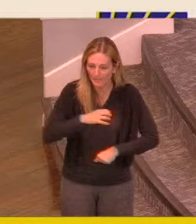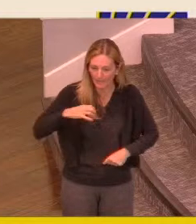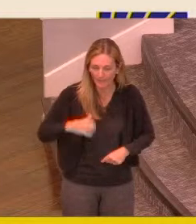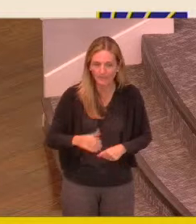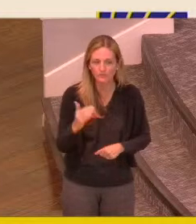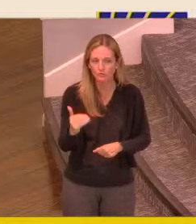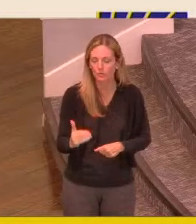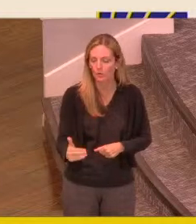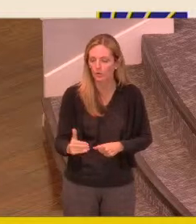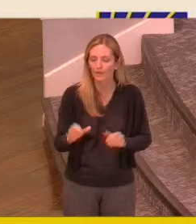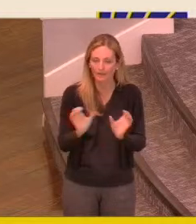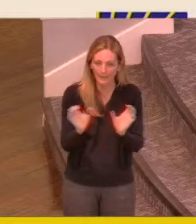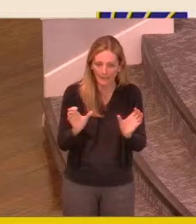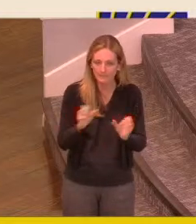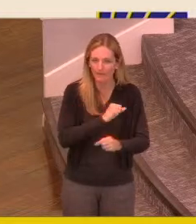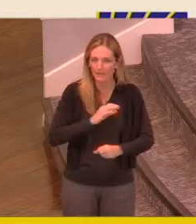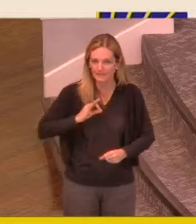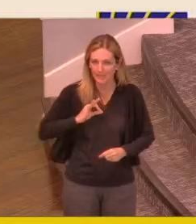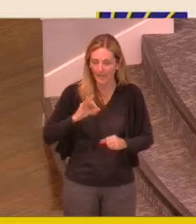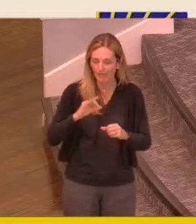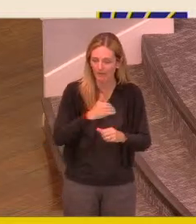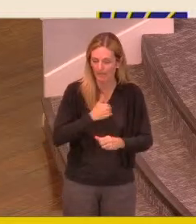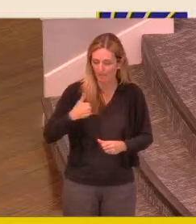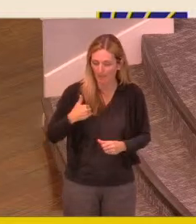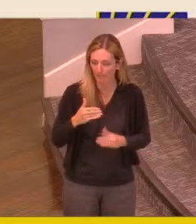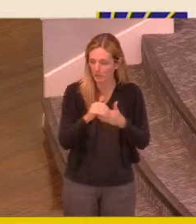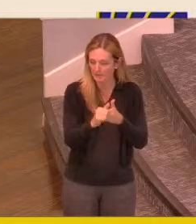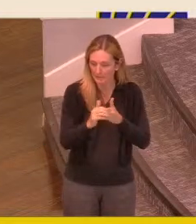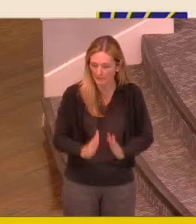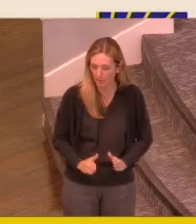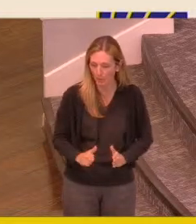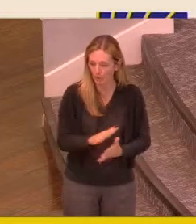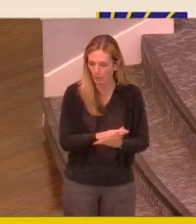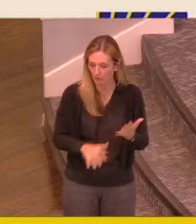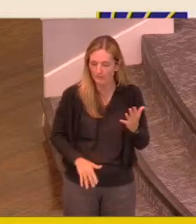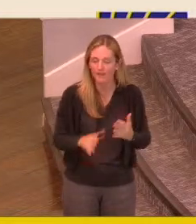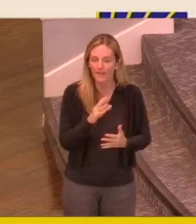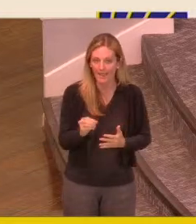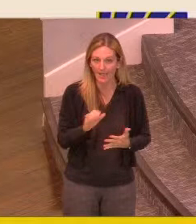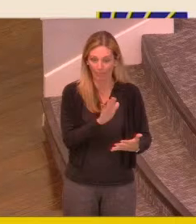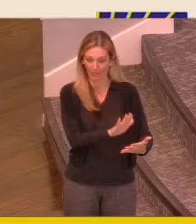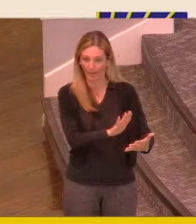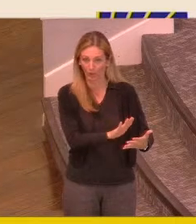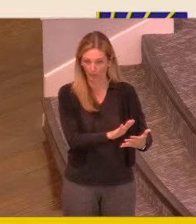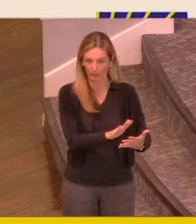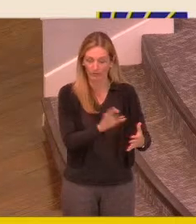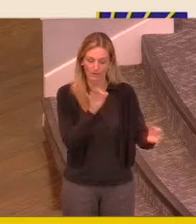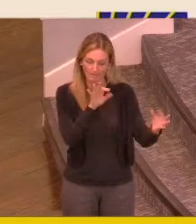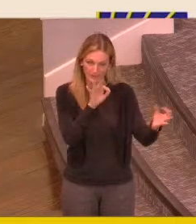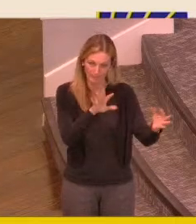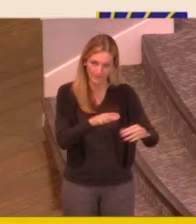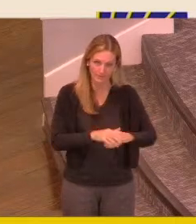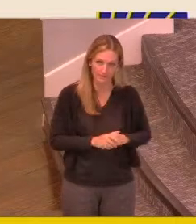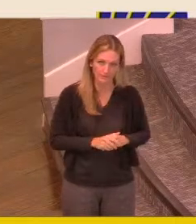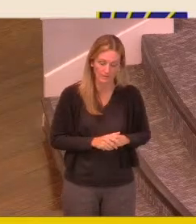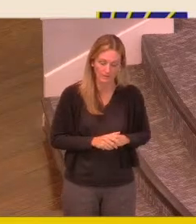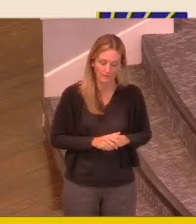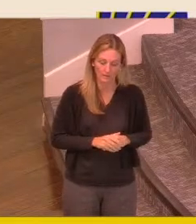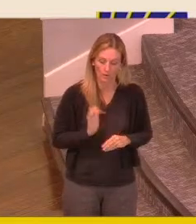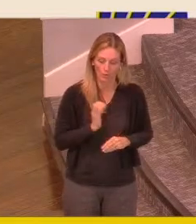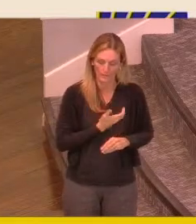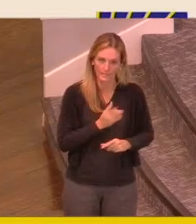classified staff members, and leaders. And that feedback became our goals